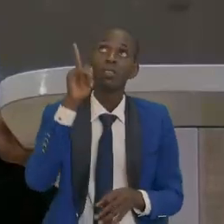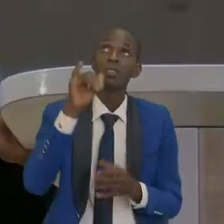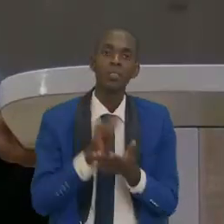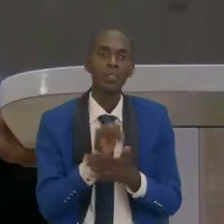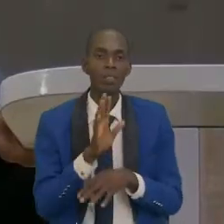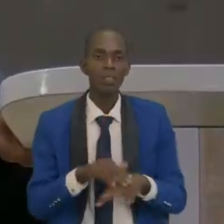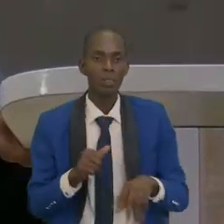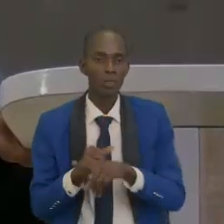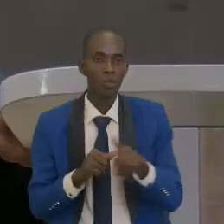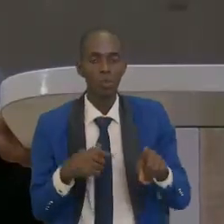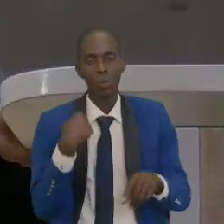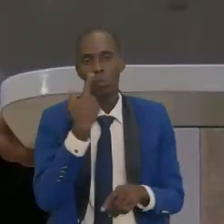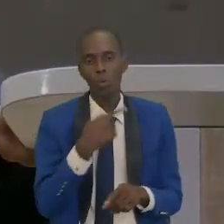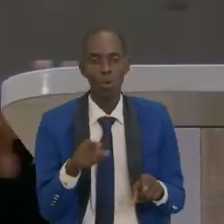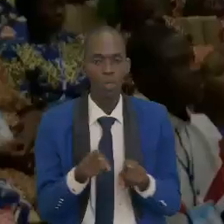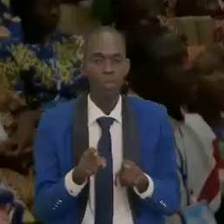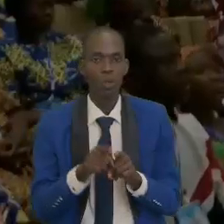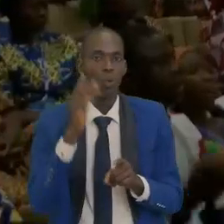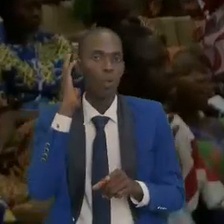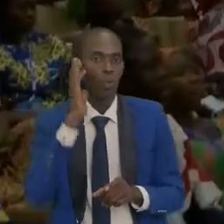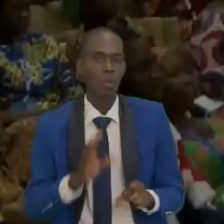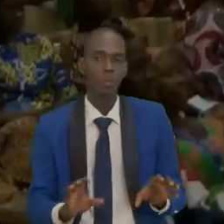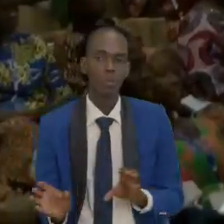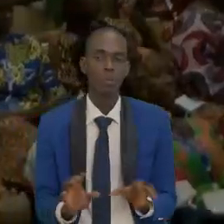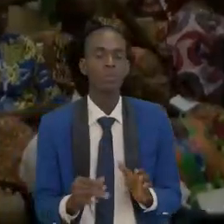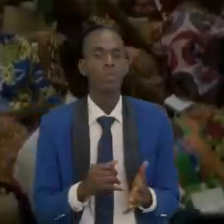through will do it